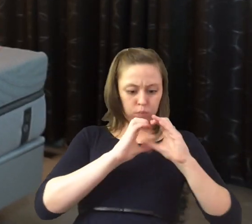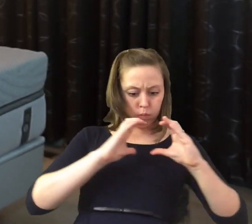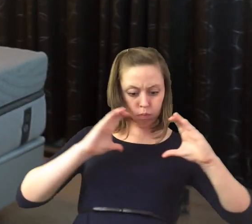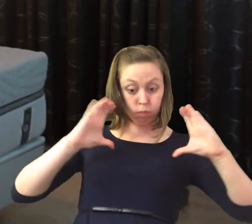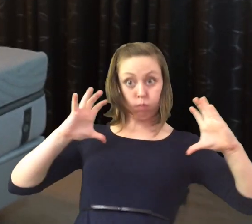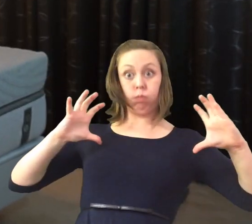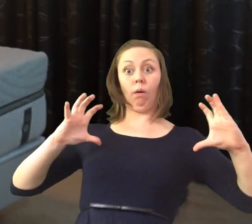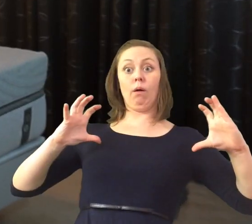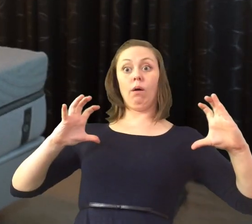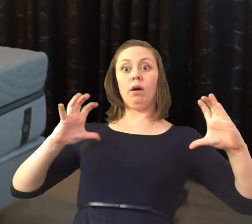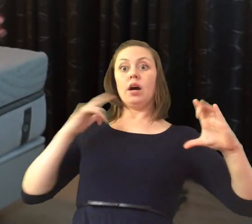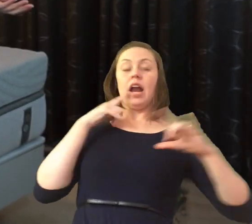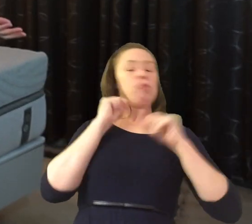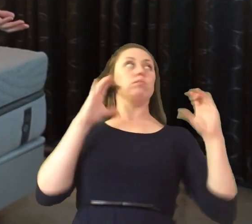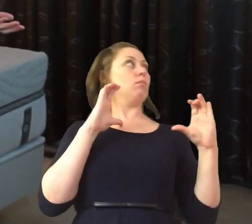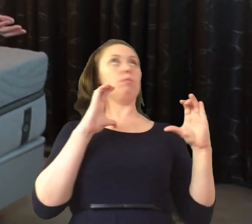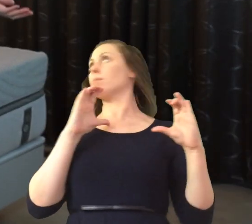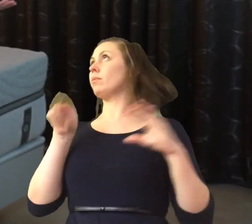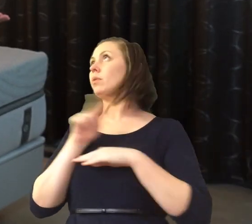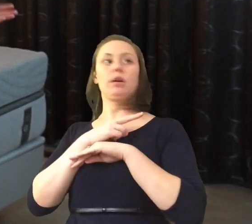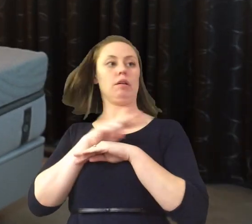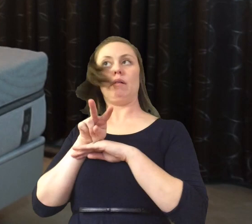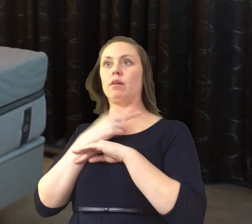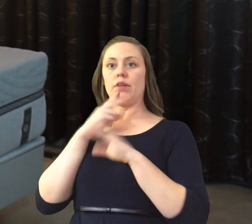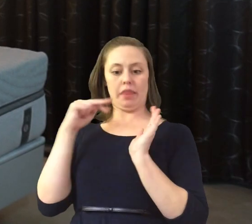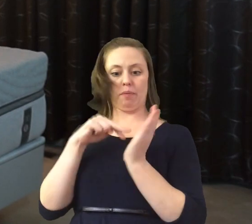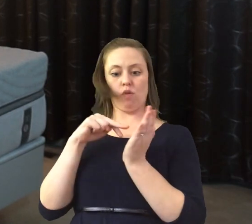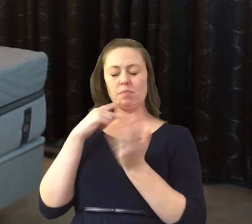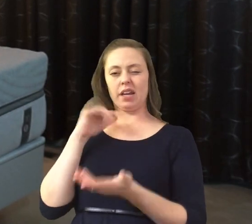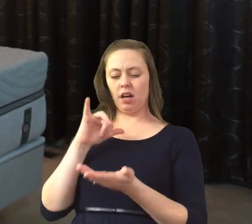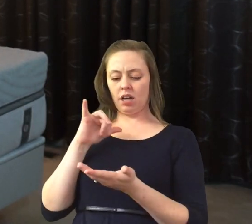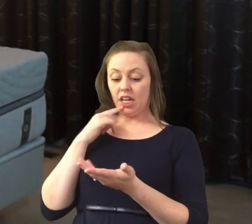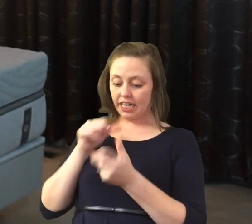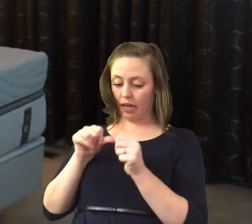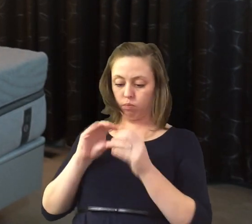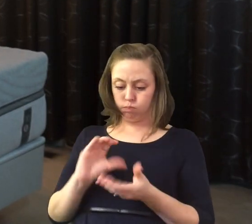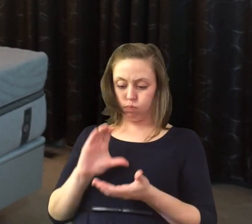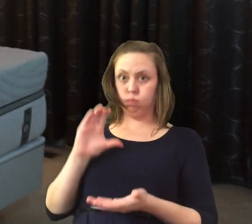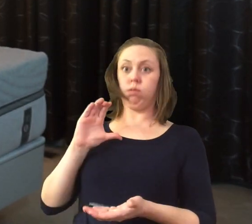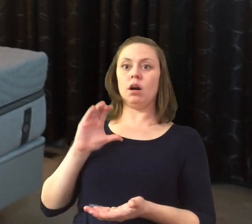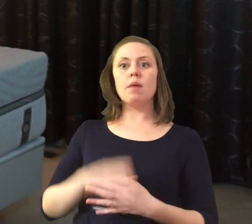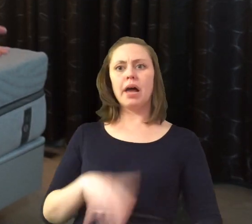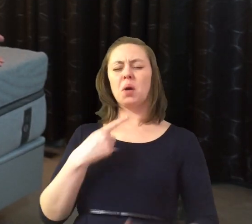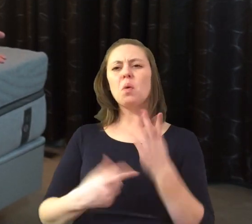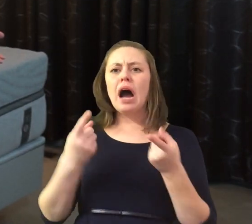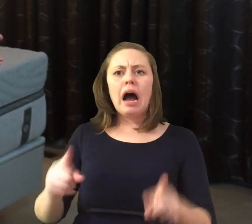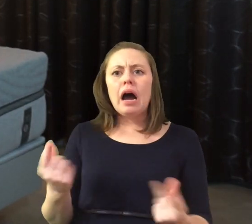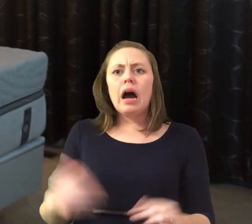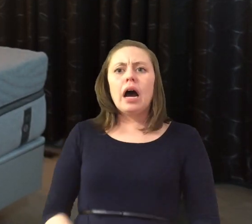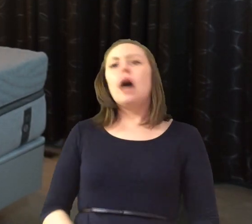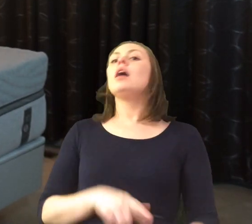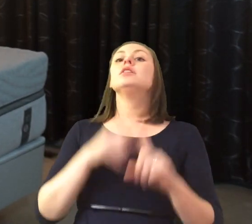just started blowing up, and it woke me up, and I looked around and I looked at my phone and things just still blowing up. I was like, what is going